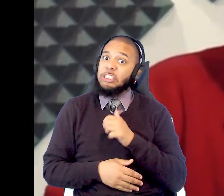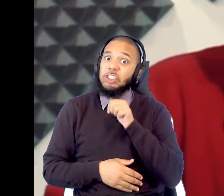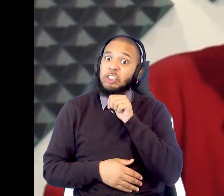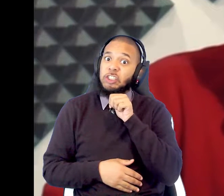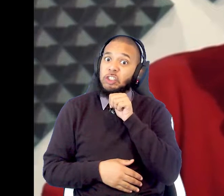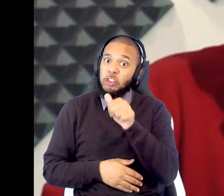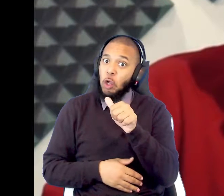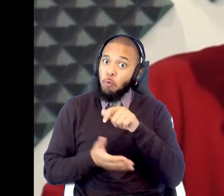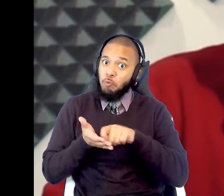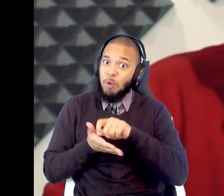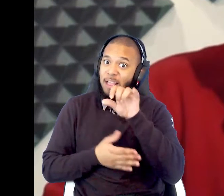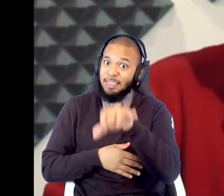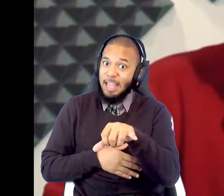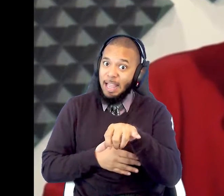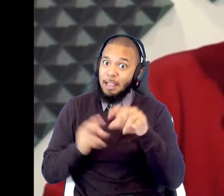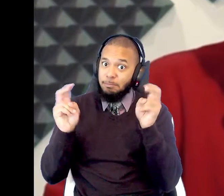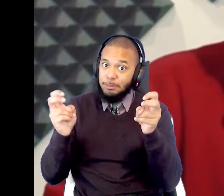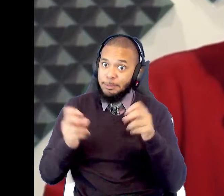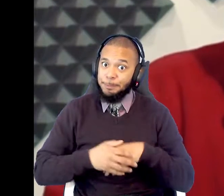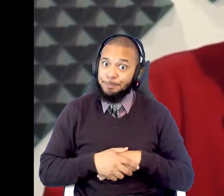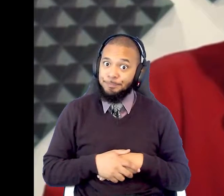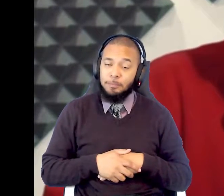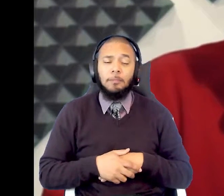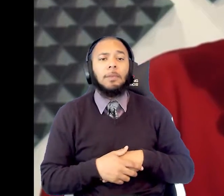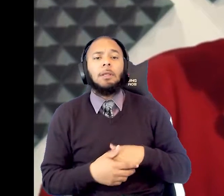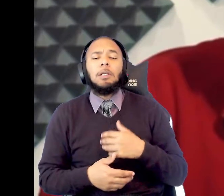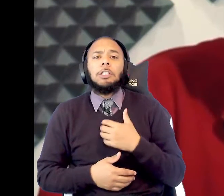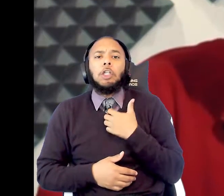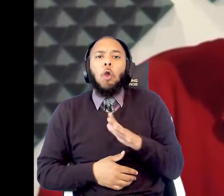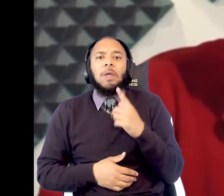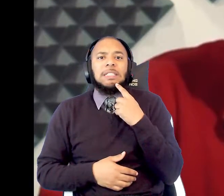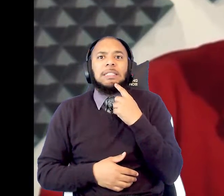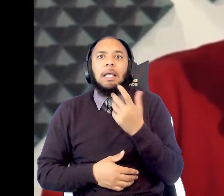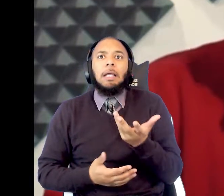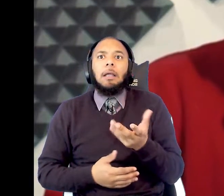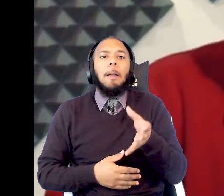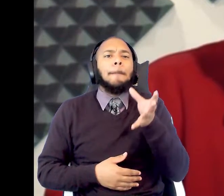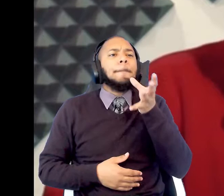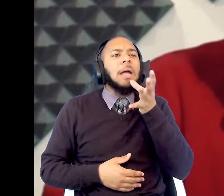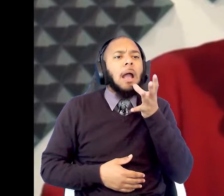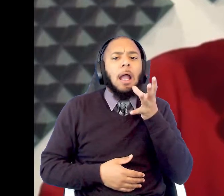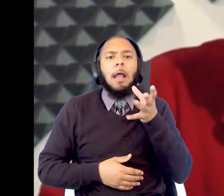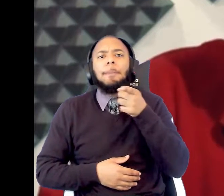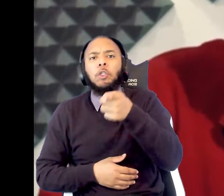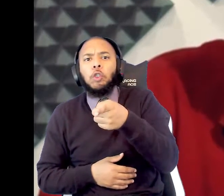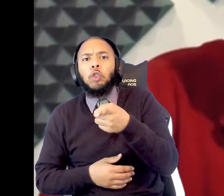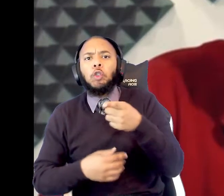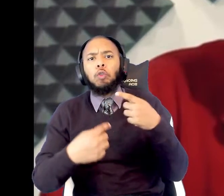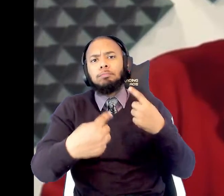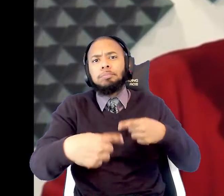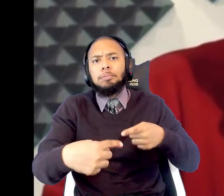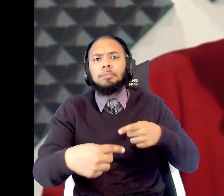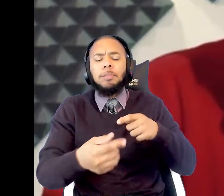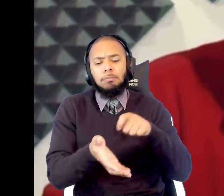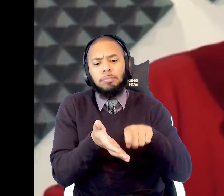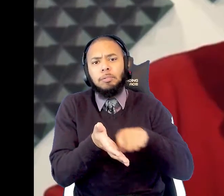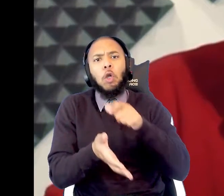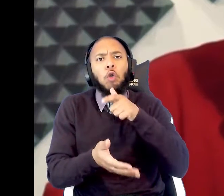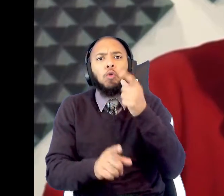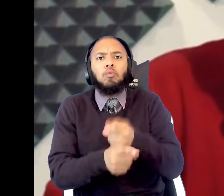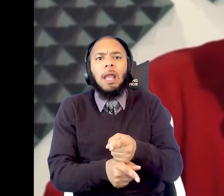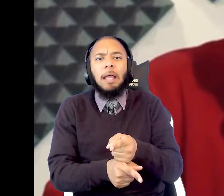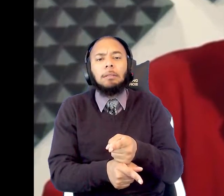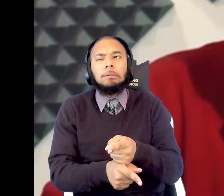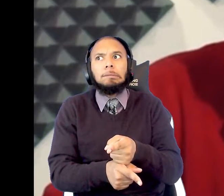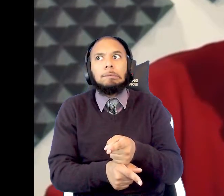So you don't want to choose a topic like, you know, who's right in an argument between you and your mom. That's not going to work very well. All right. Because probably